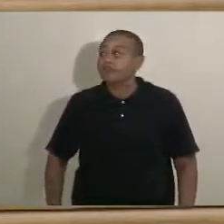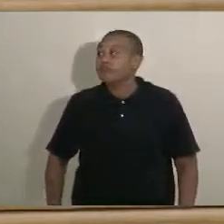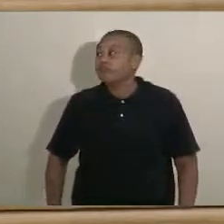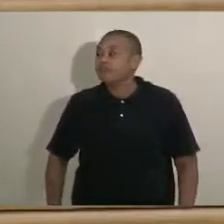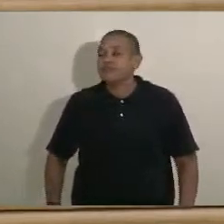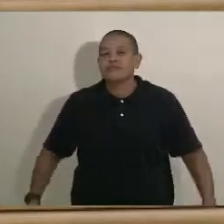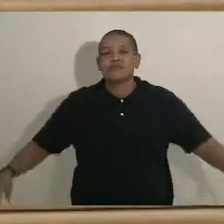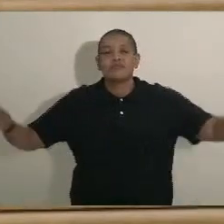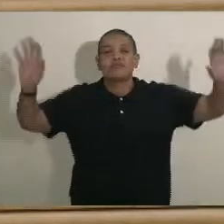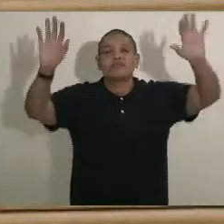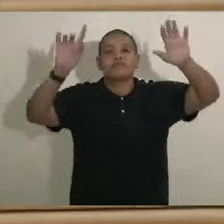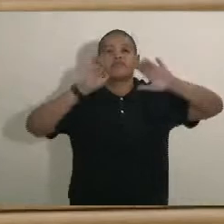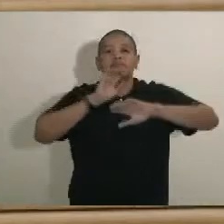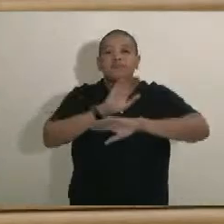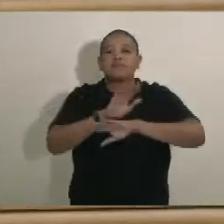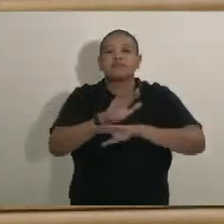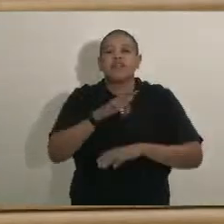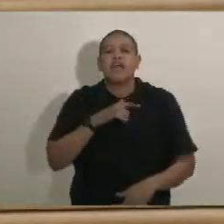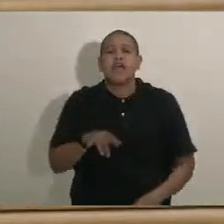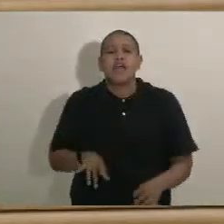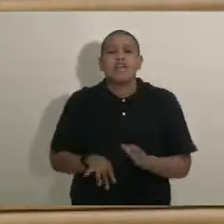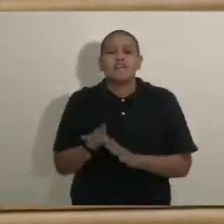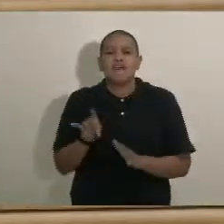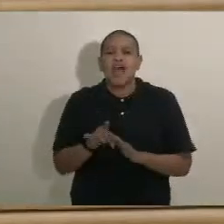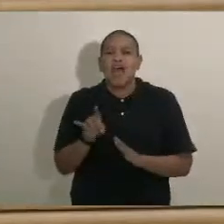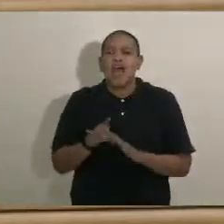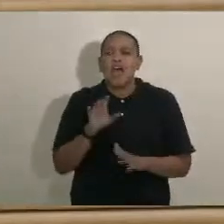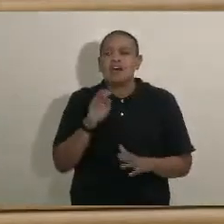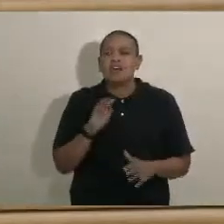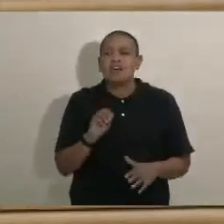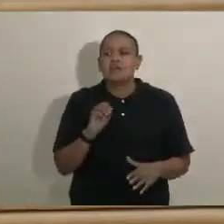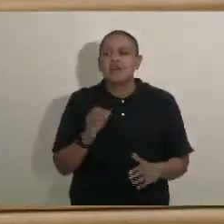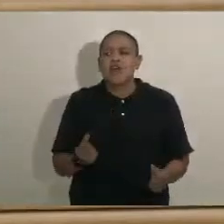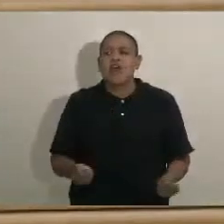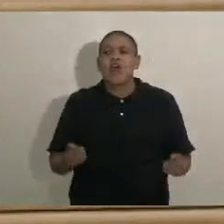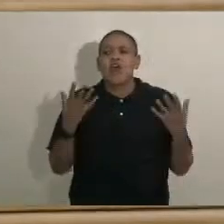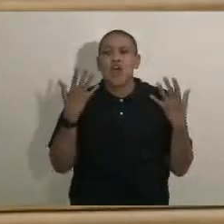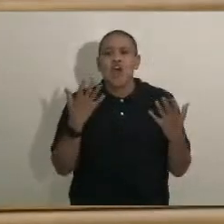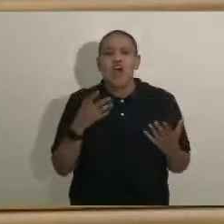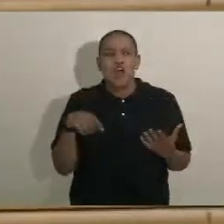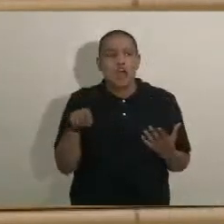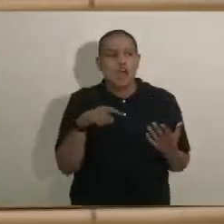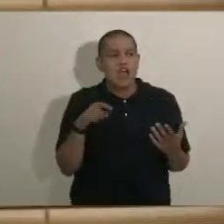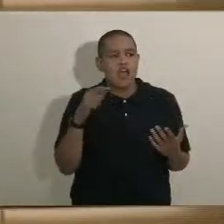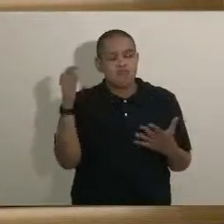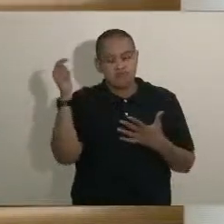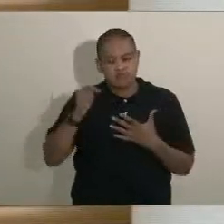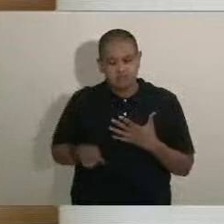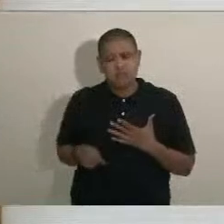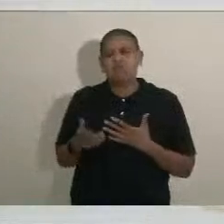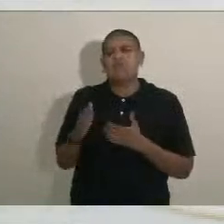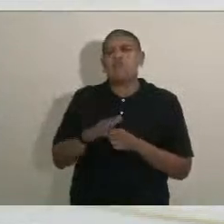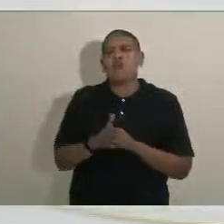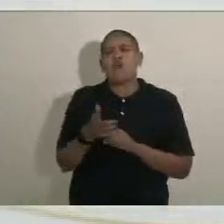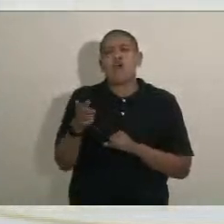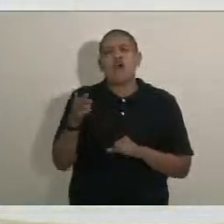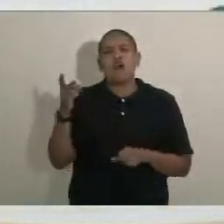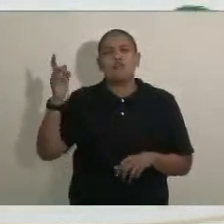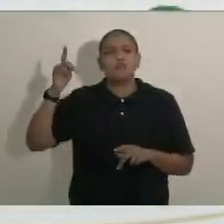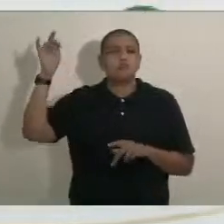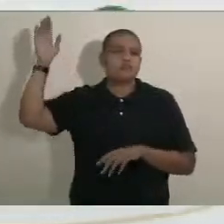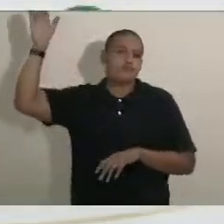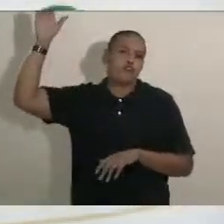Hi, good afternoon. I wanted to find out, CMO, please, how many of the new cases are import